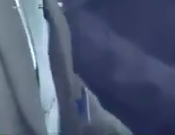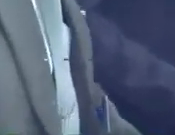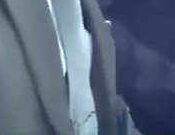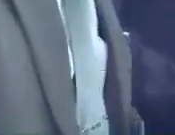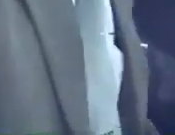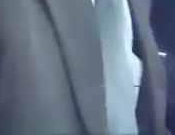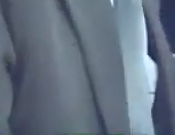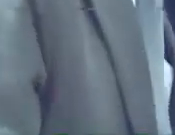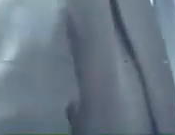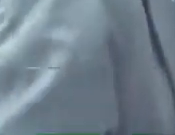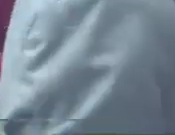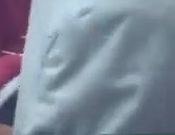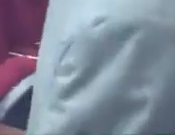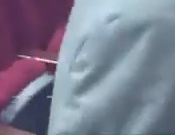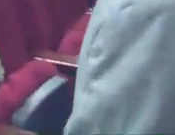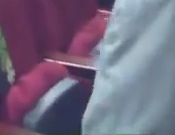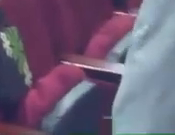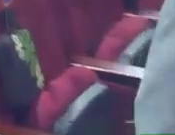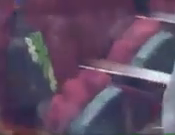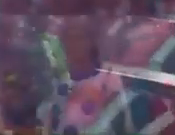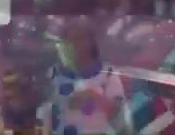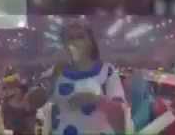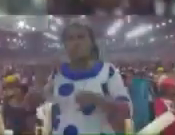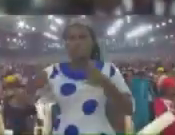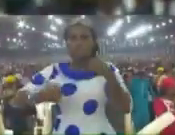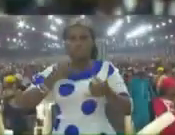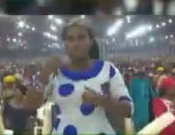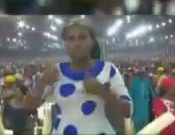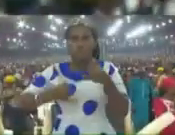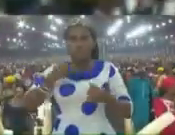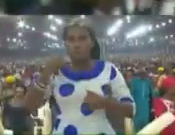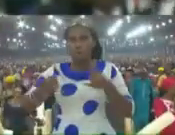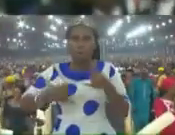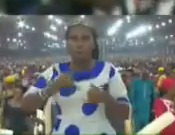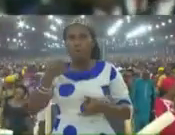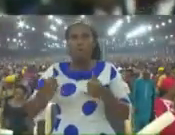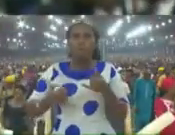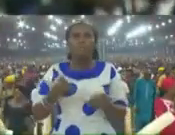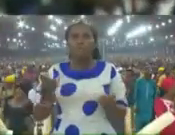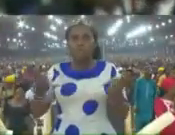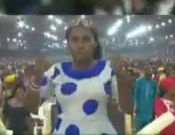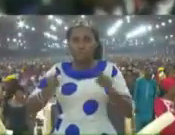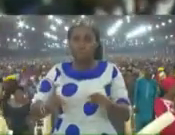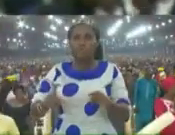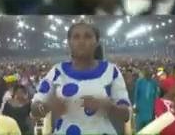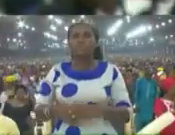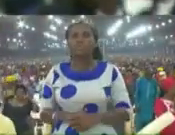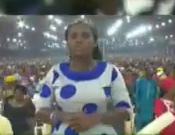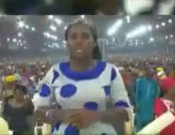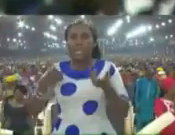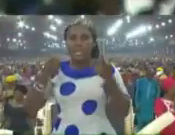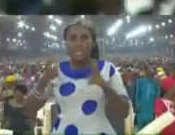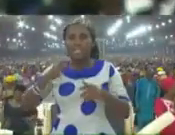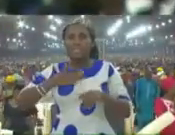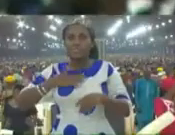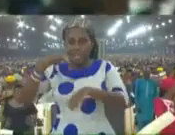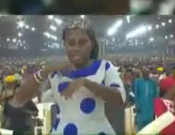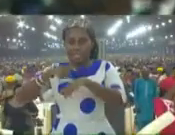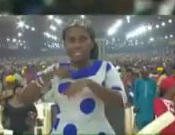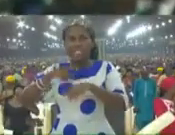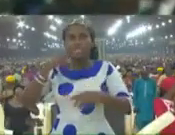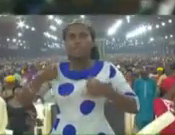let my season of joy start. Let my season of joy, my season